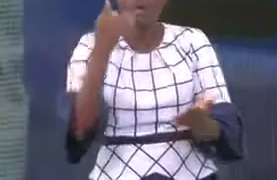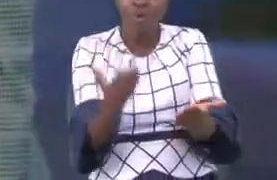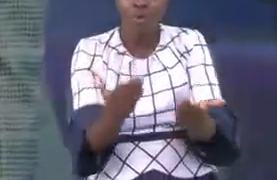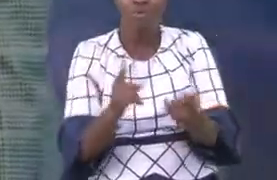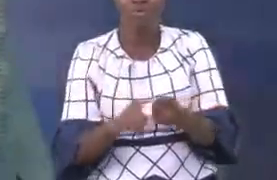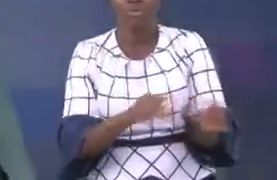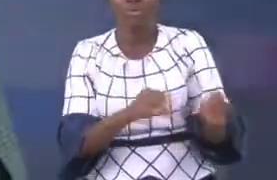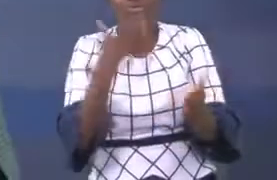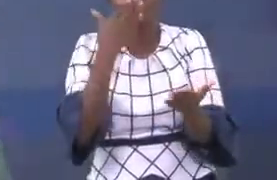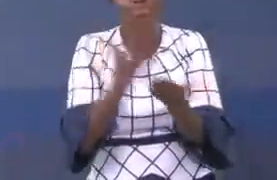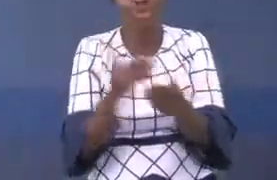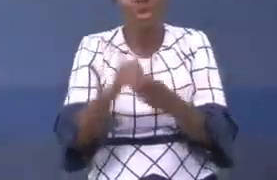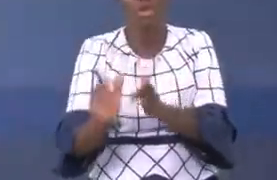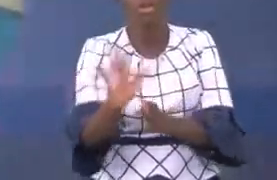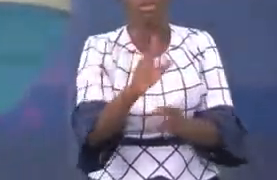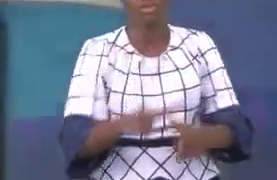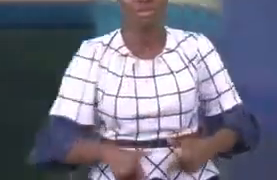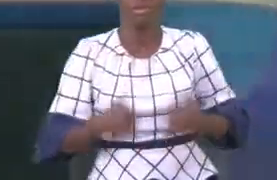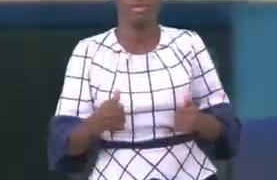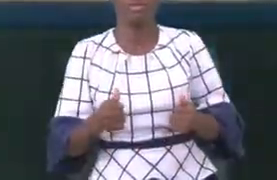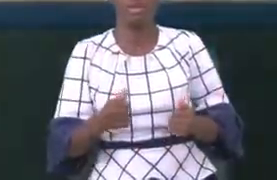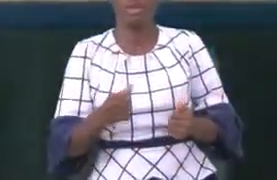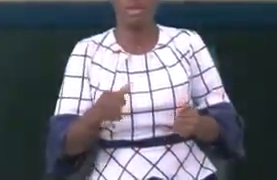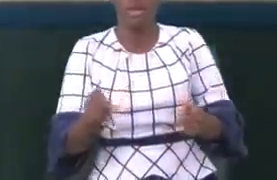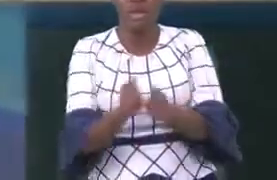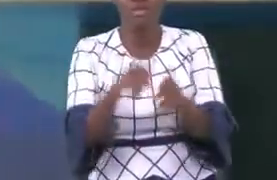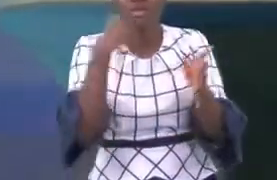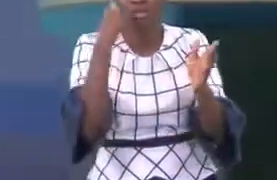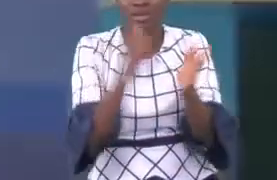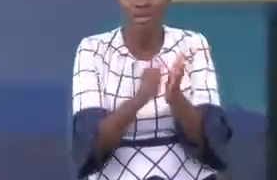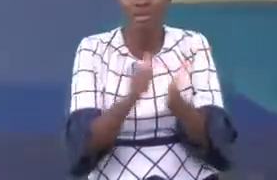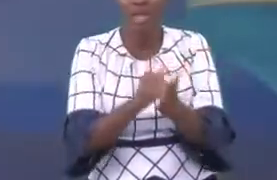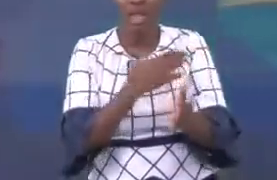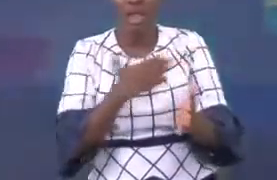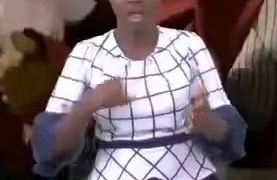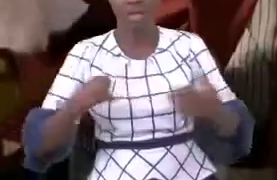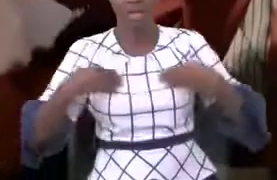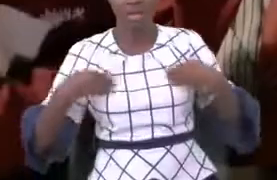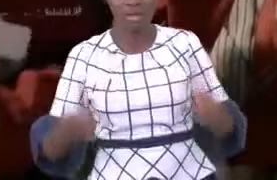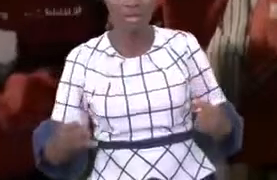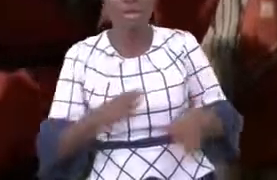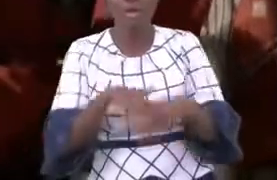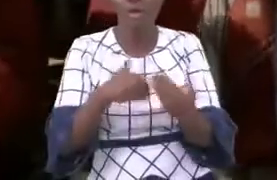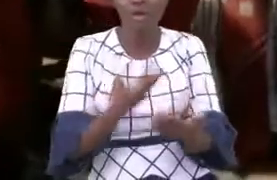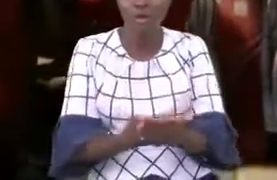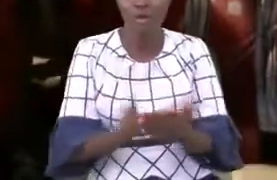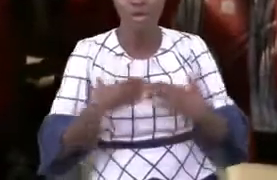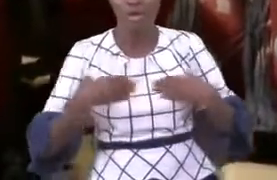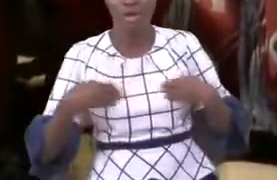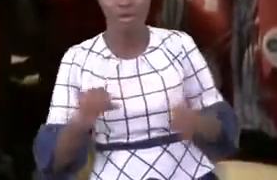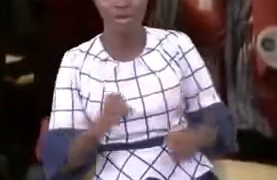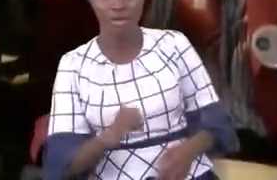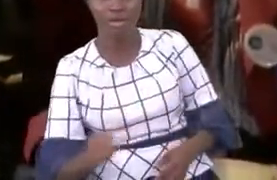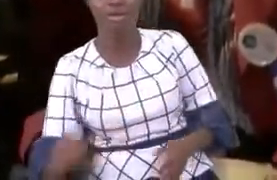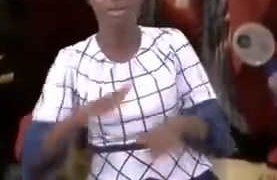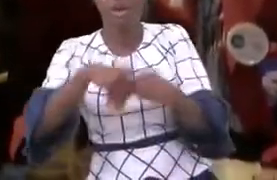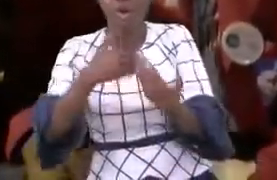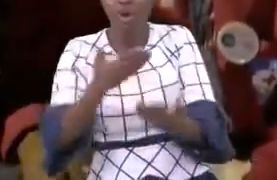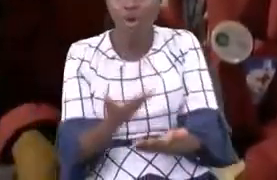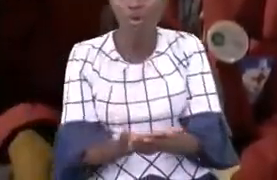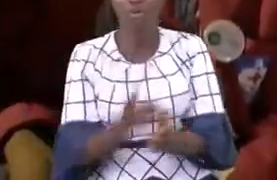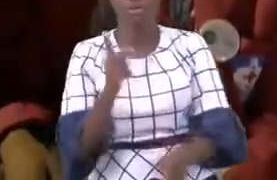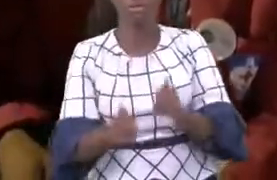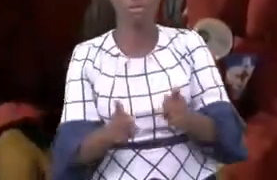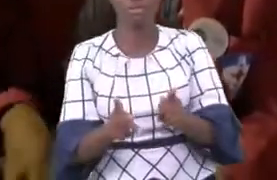and healing all, and healing all. Is he going to heal you tonight? And healing all, what does that